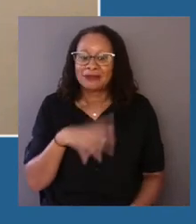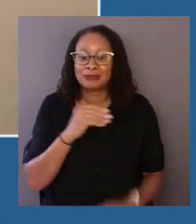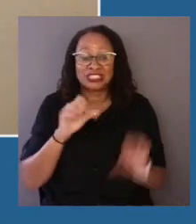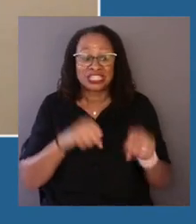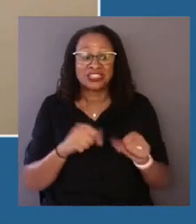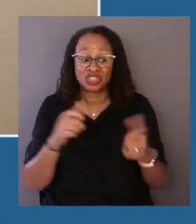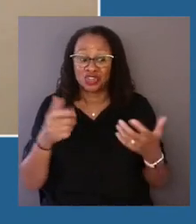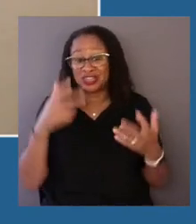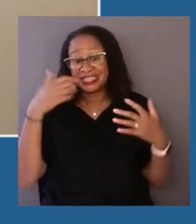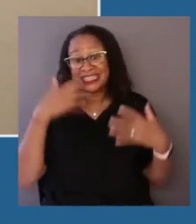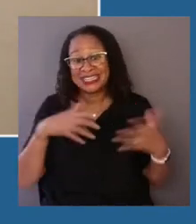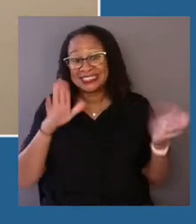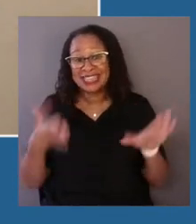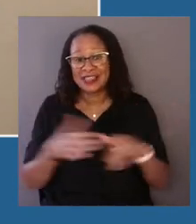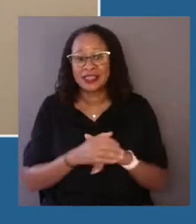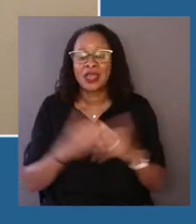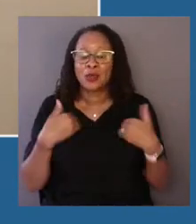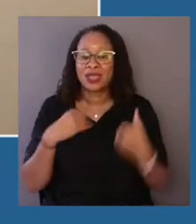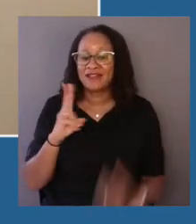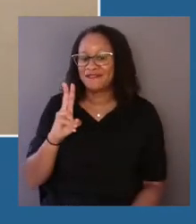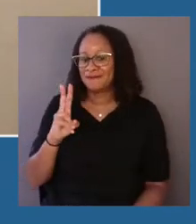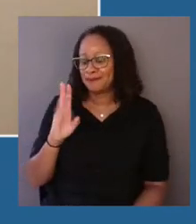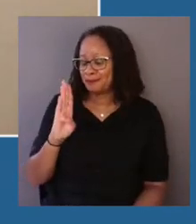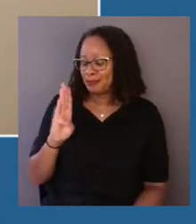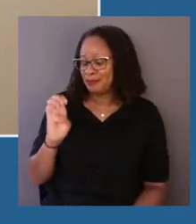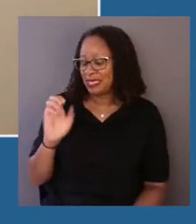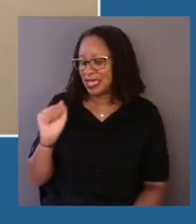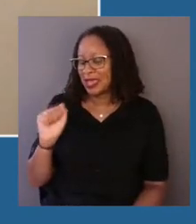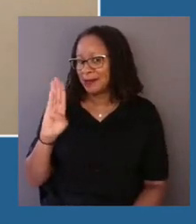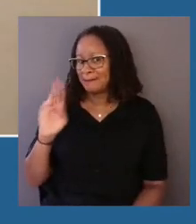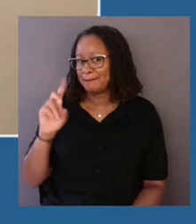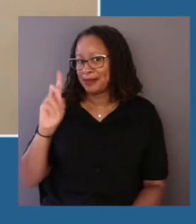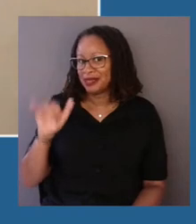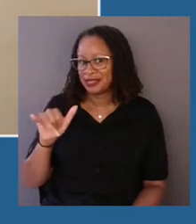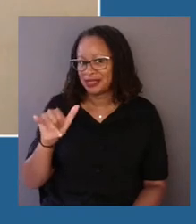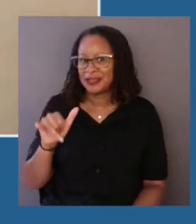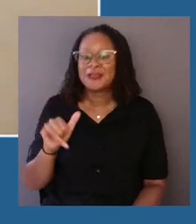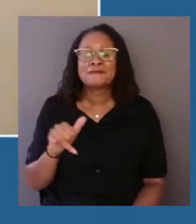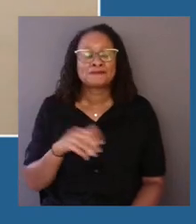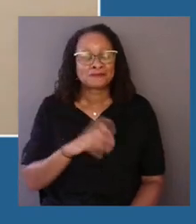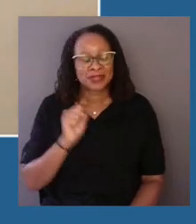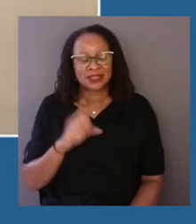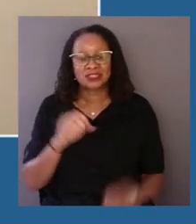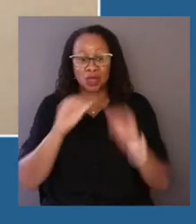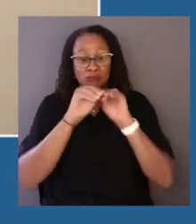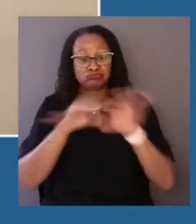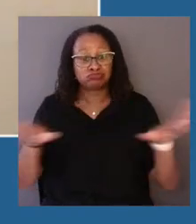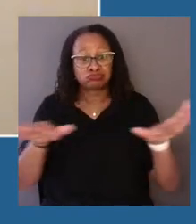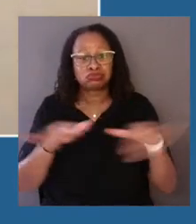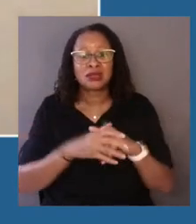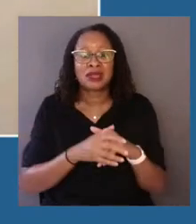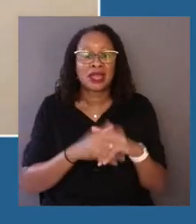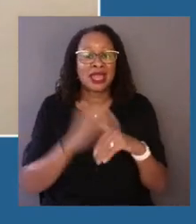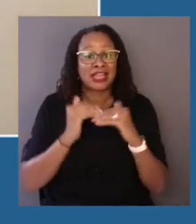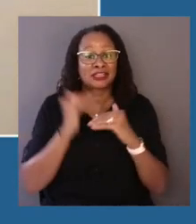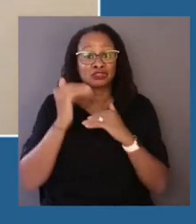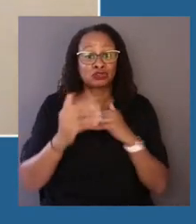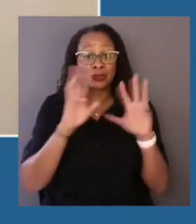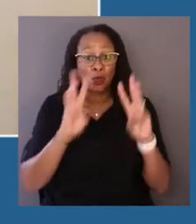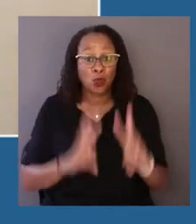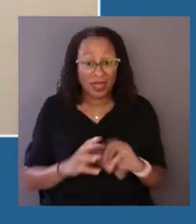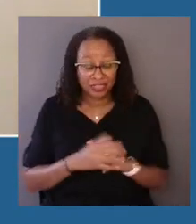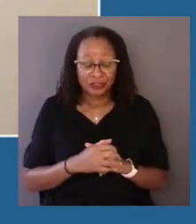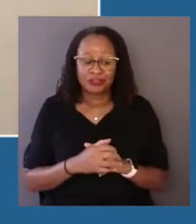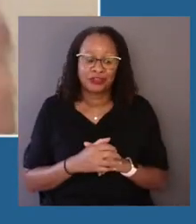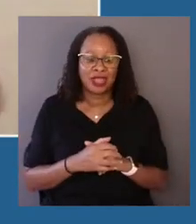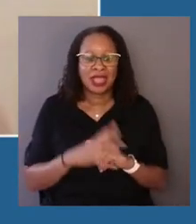also launched our Be a Buddy community-led program to disseminate extreme weather preparedness and safety messaging during non-emergency